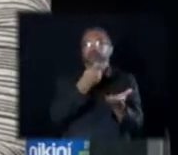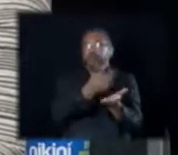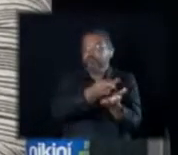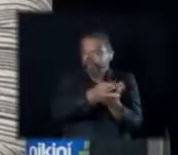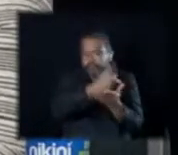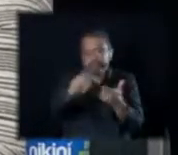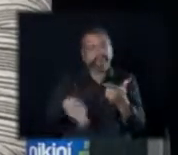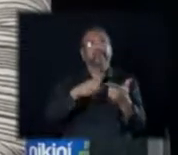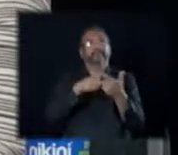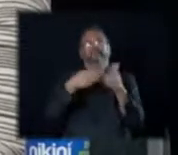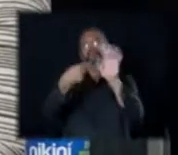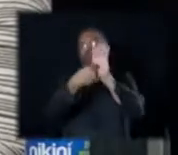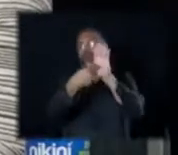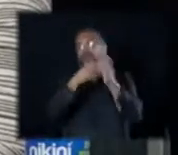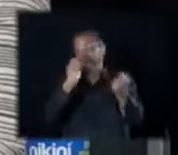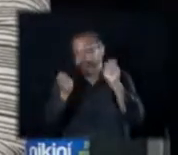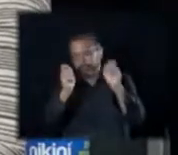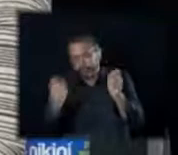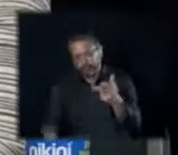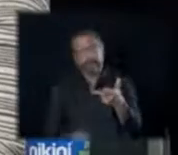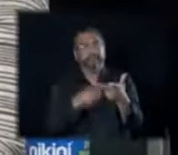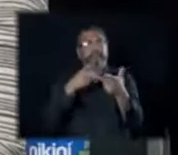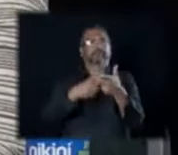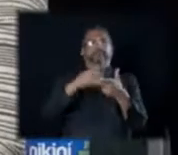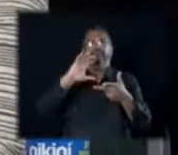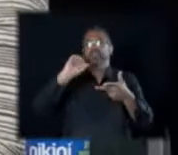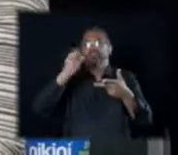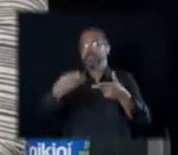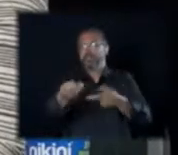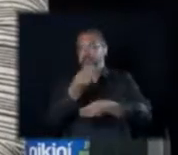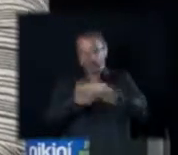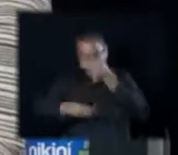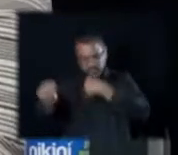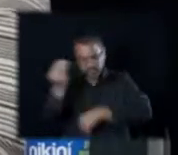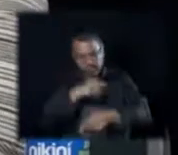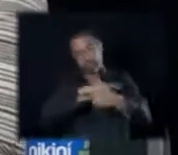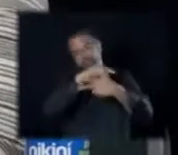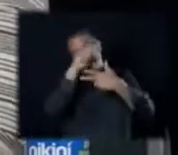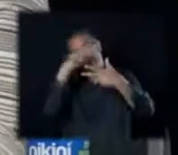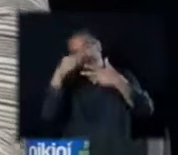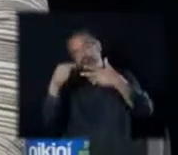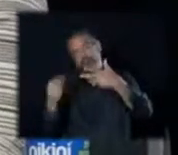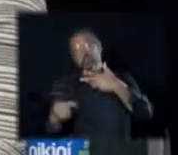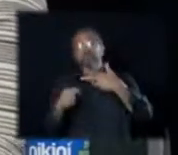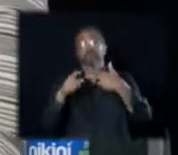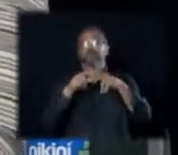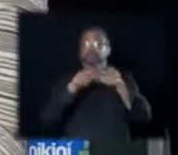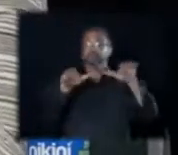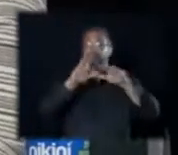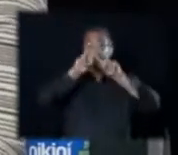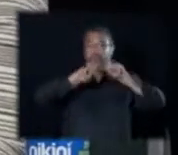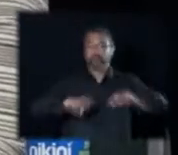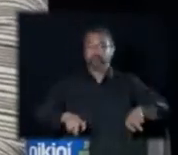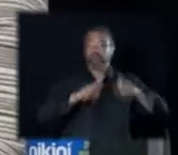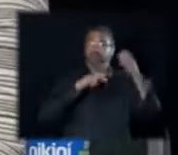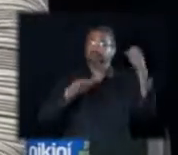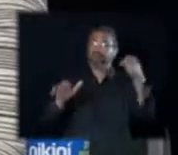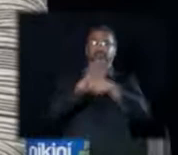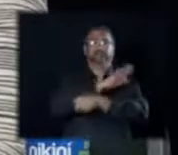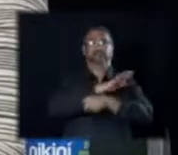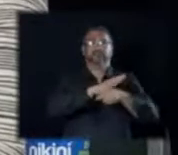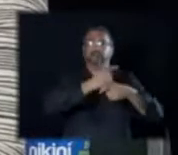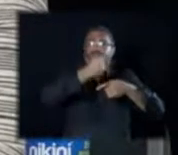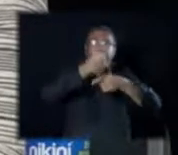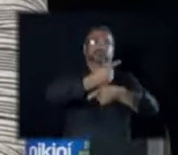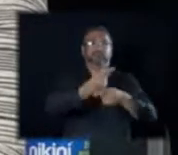terms of budget, the restructuring of the debt, the need for cash flow, this analysis needs to be done, and to do it